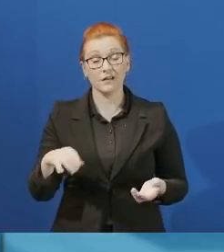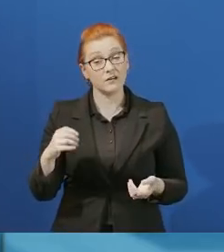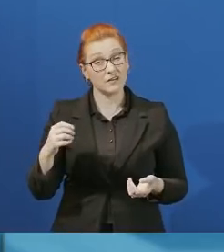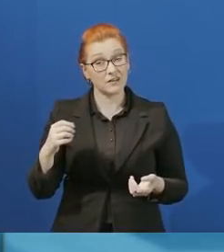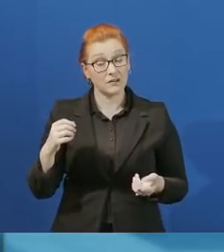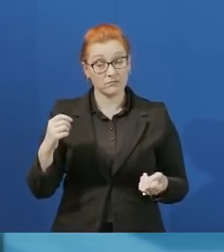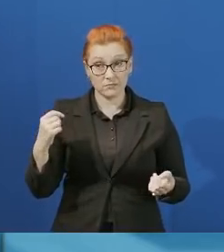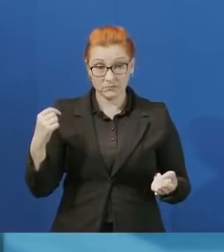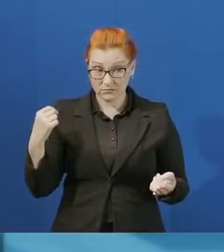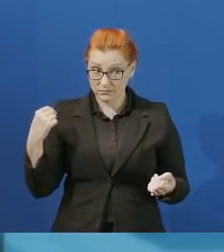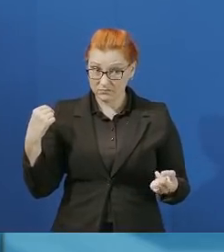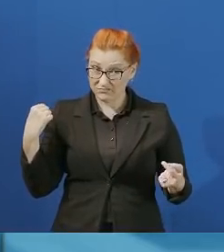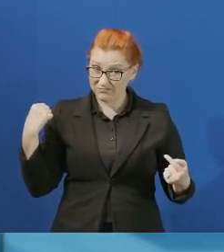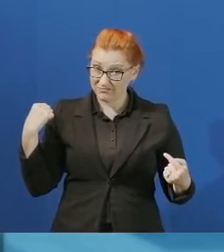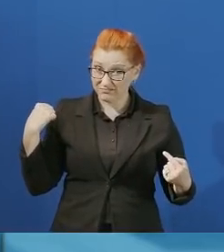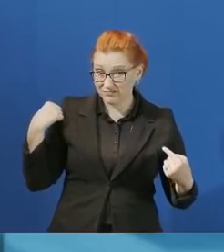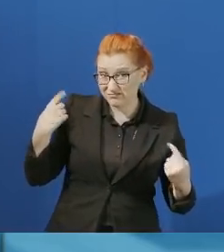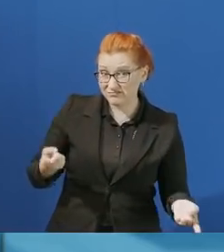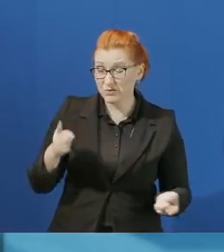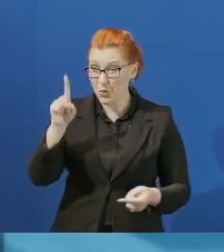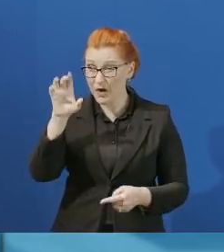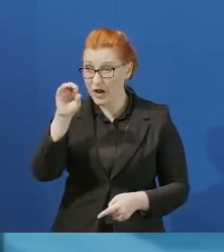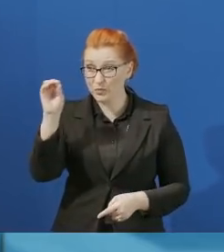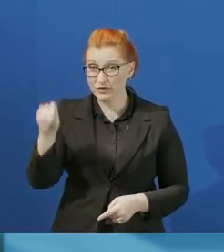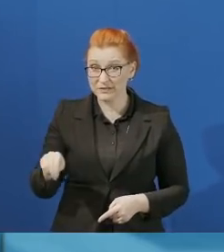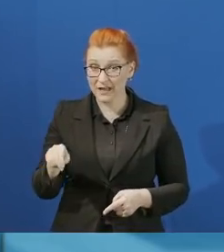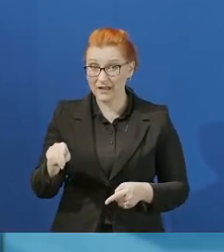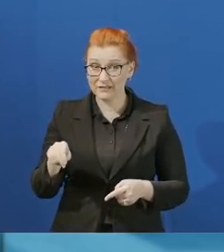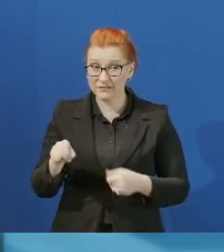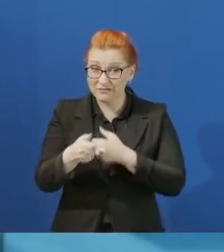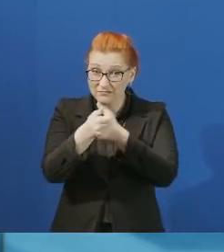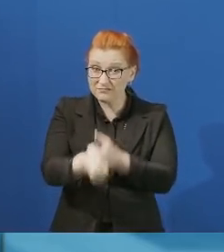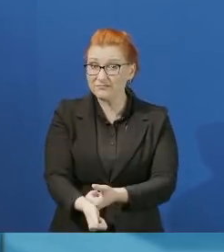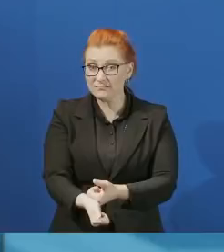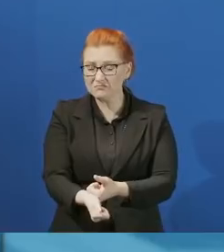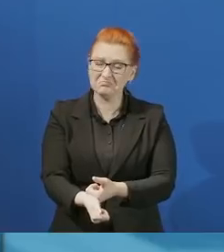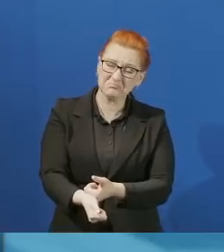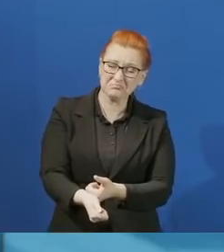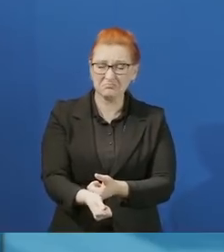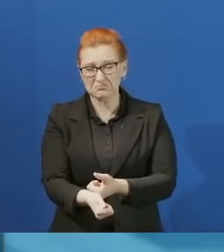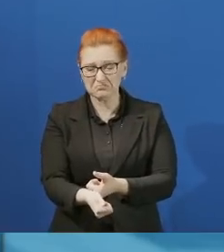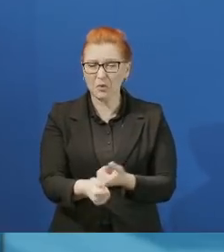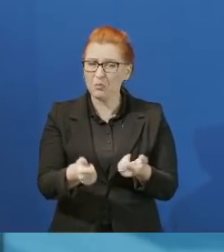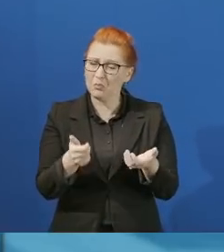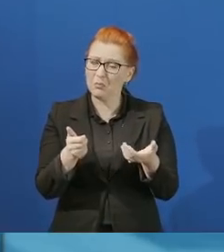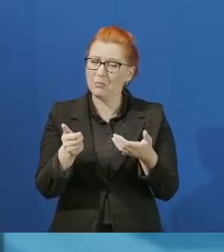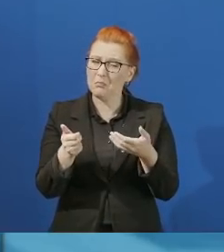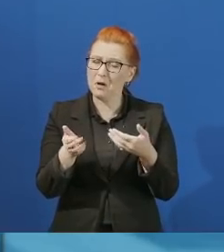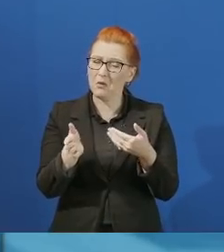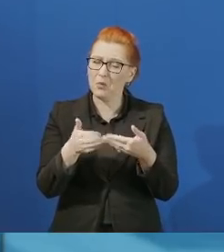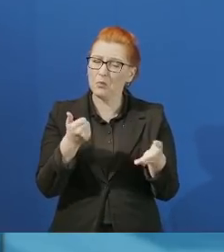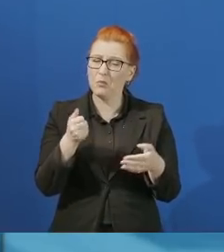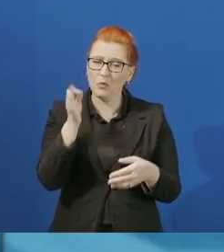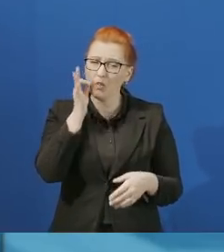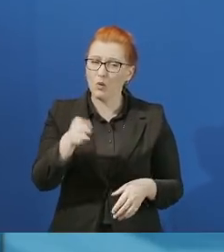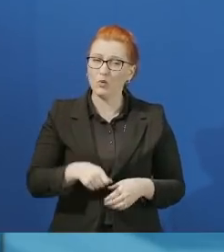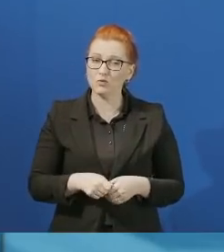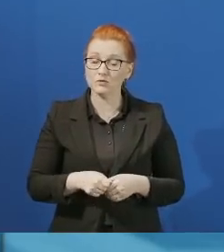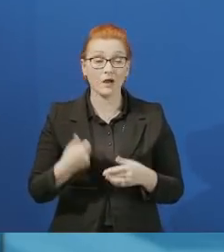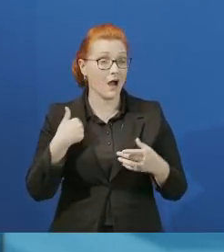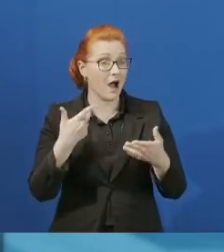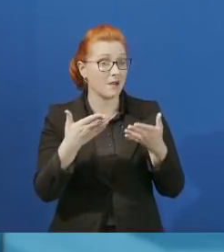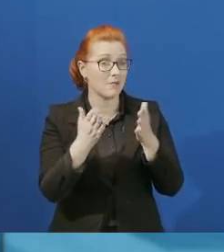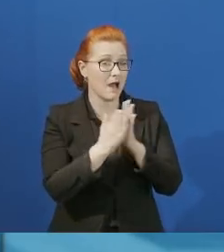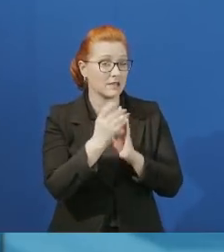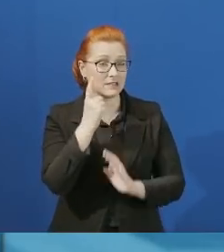100% cooperation, but pretty close to 100% cooperation. I'm asking for that going forward. If that's not